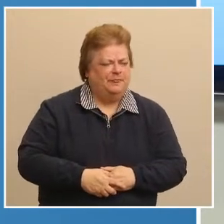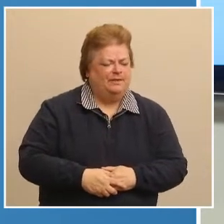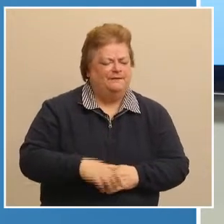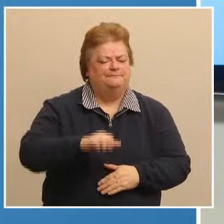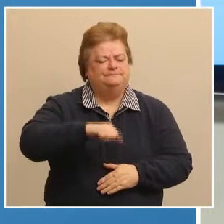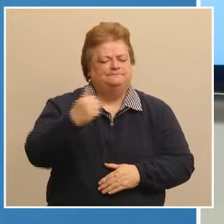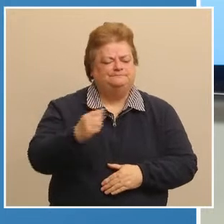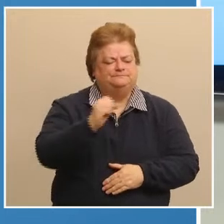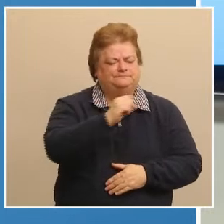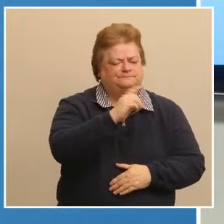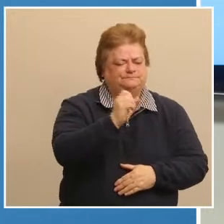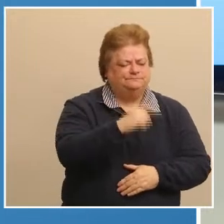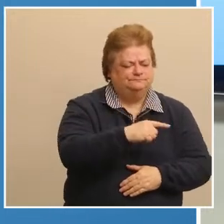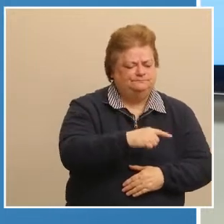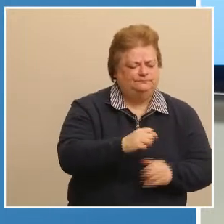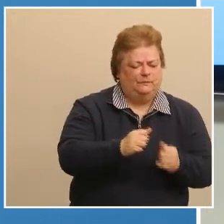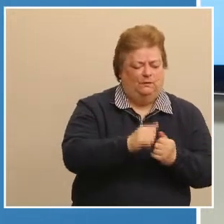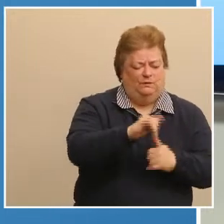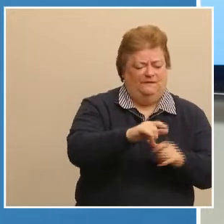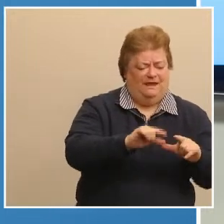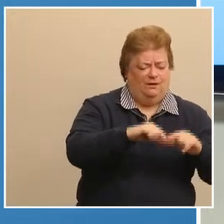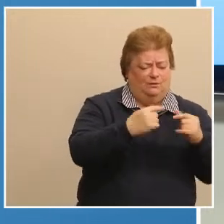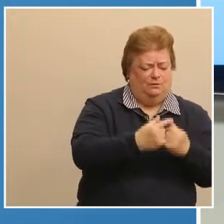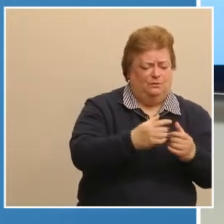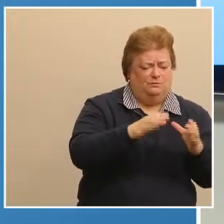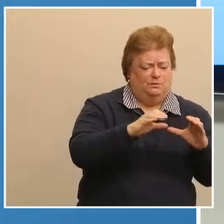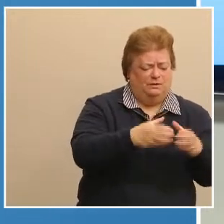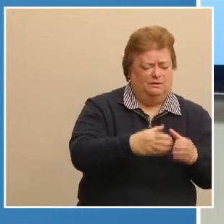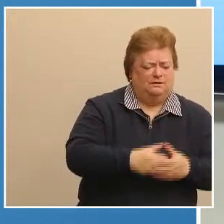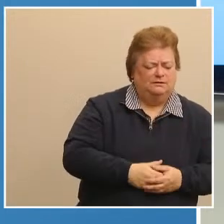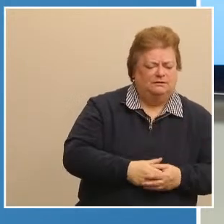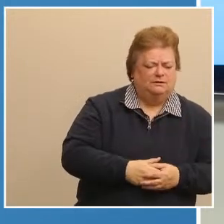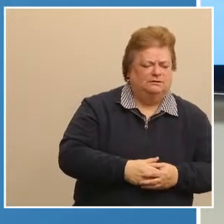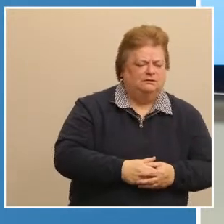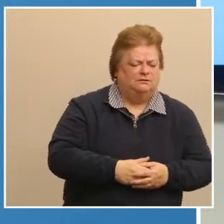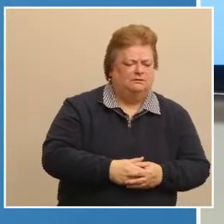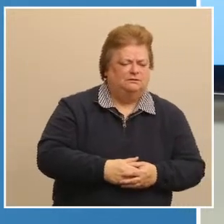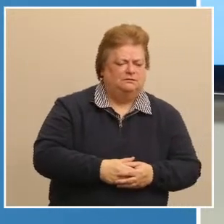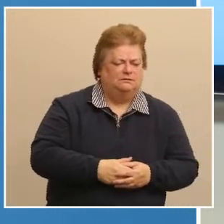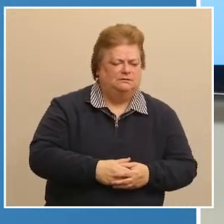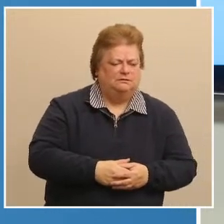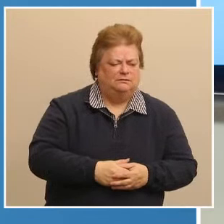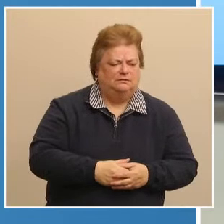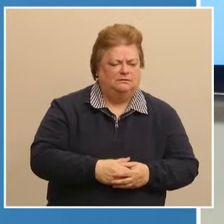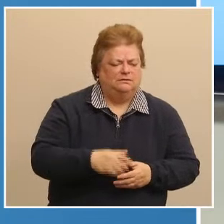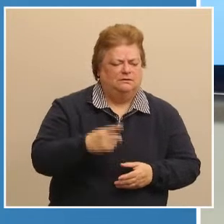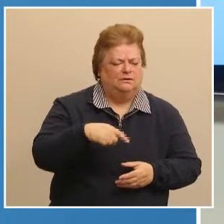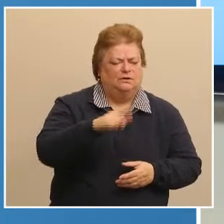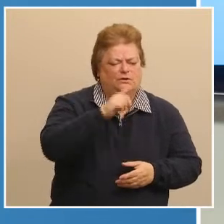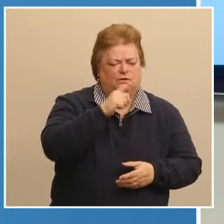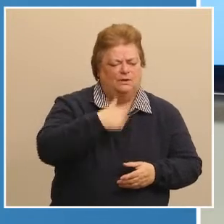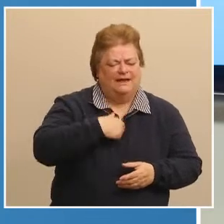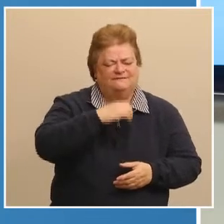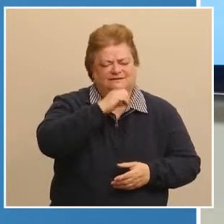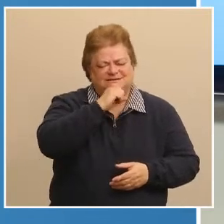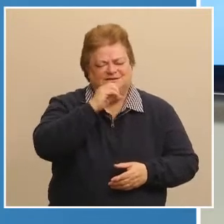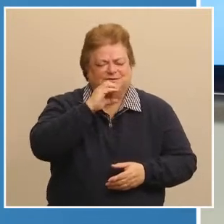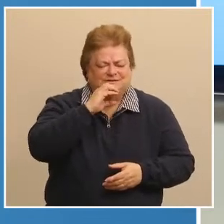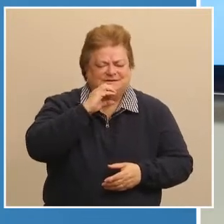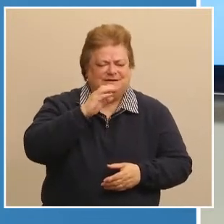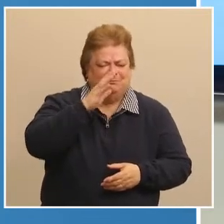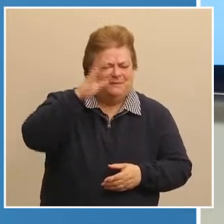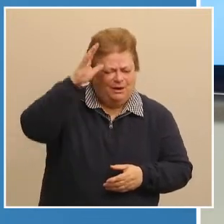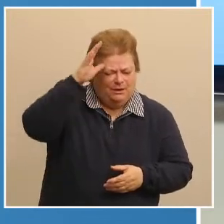Had another question with that population. Somebody who has a senior parent